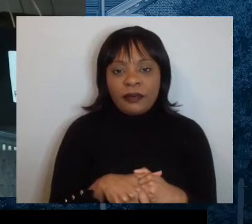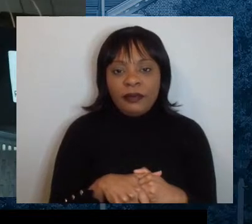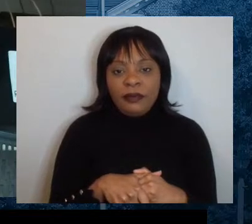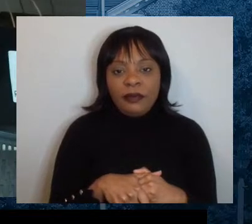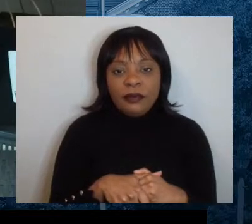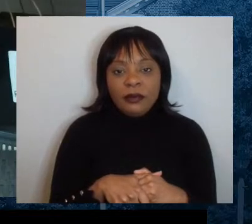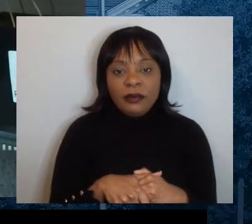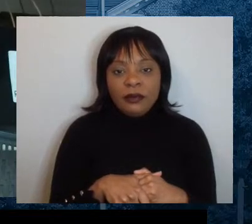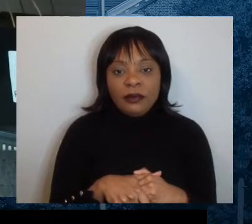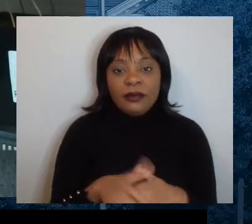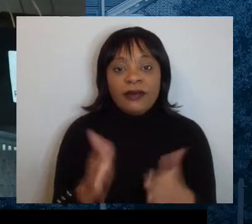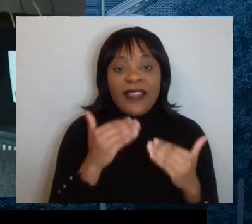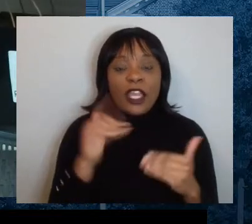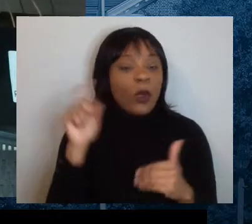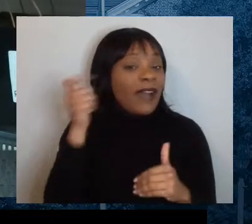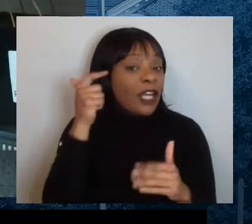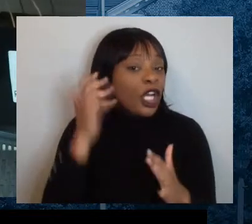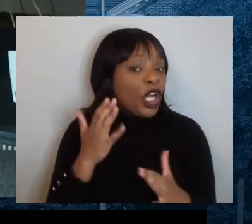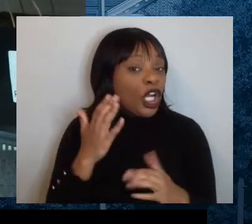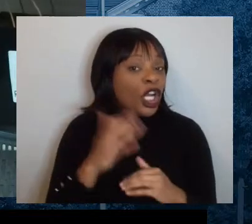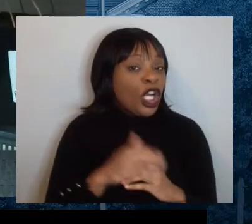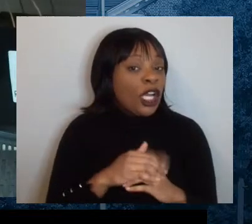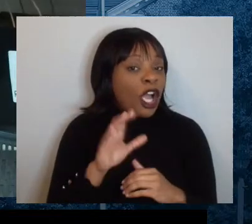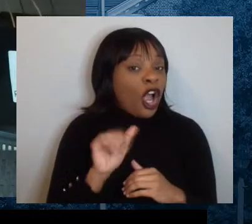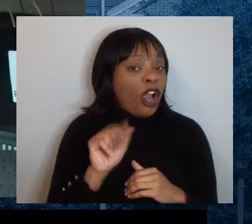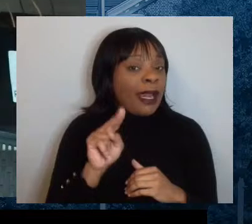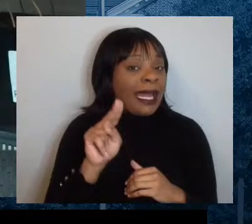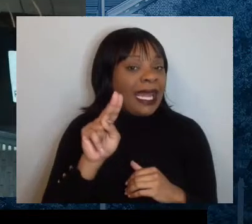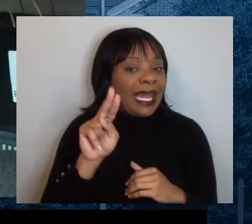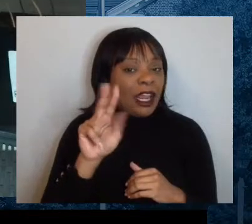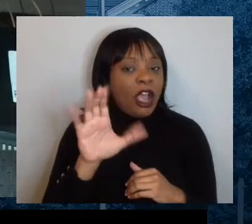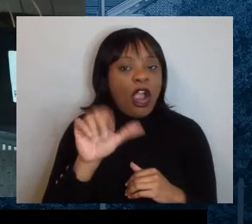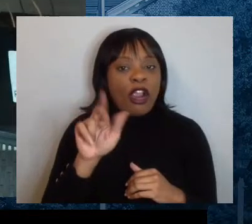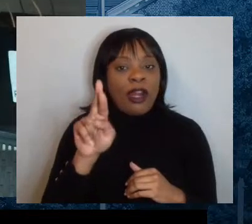Thank you, Governor Carney. Please remain standing.